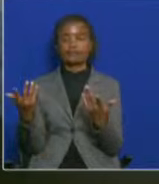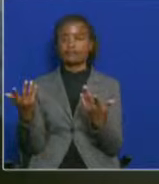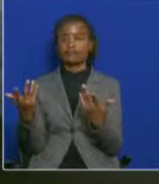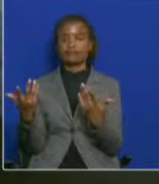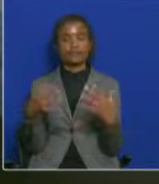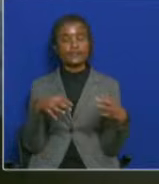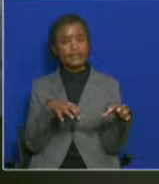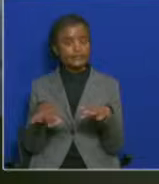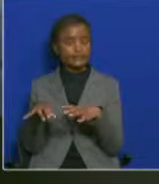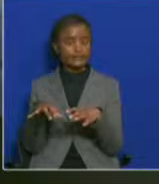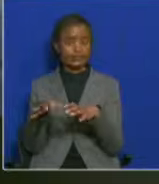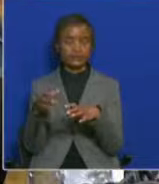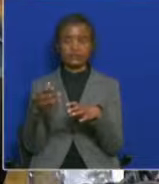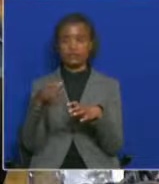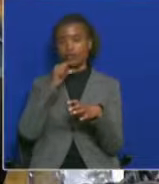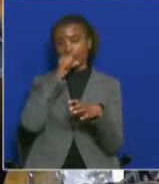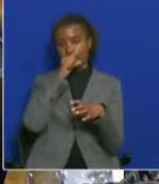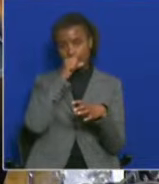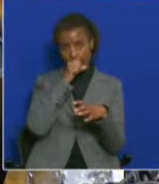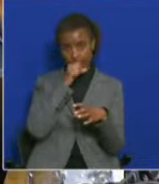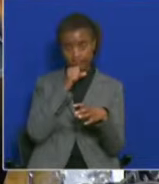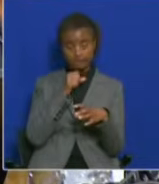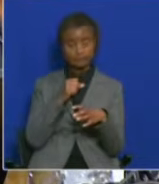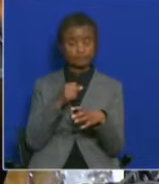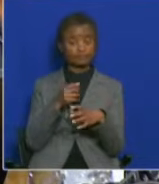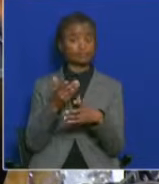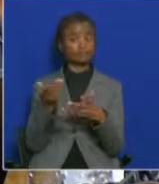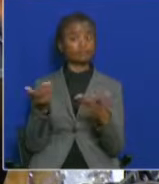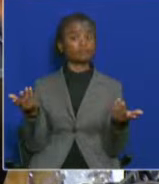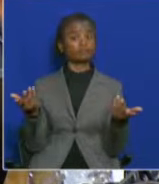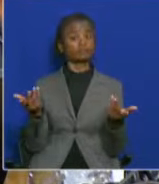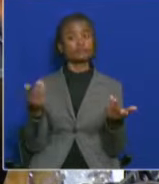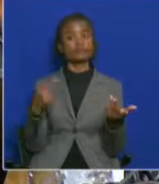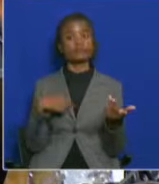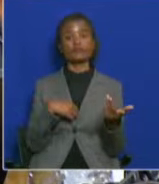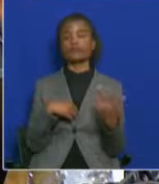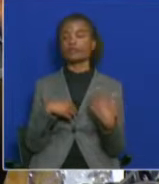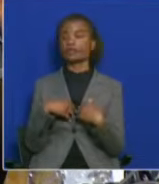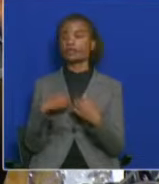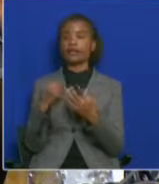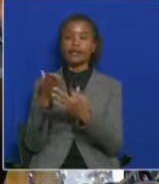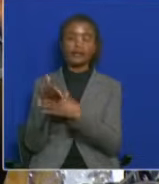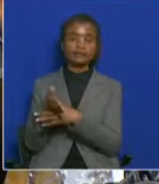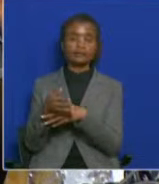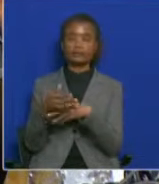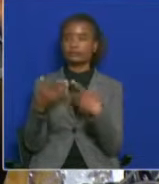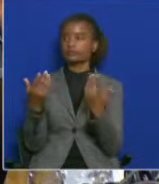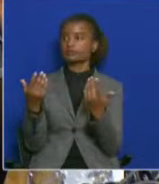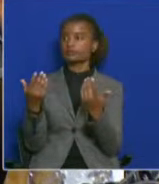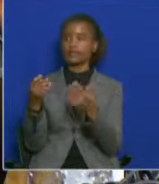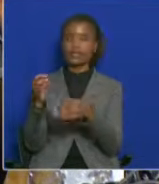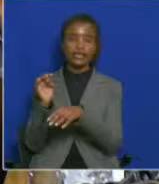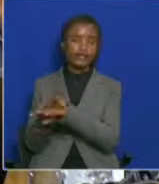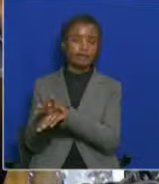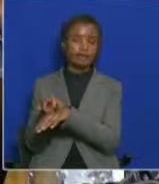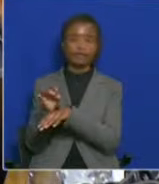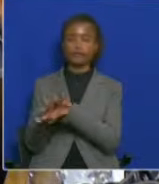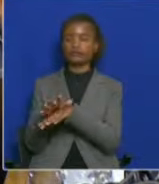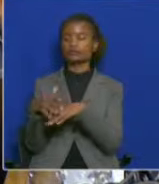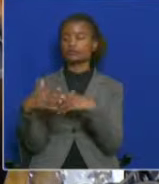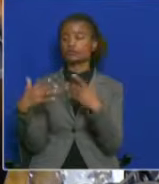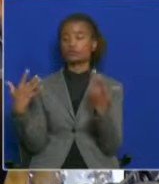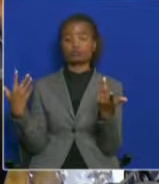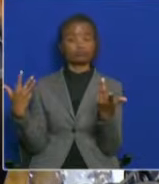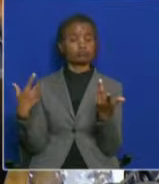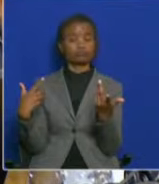whether they were able to gain access or influence or corrupt or compromise law enforcement structures. As such, it